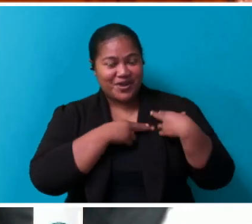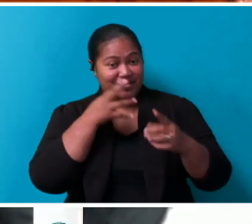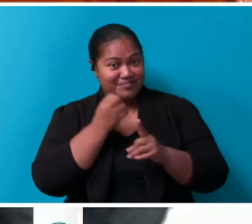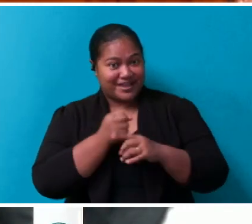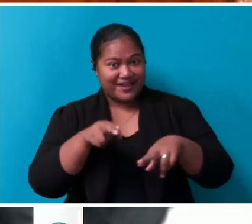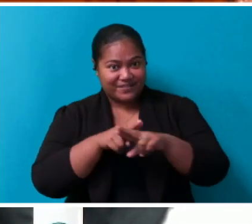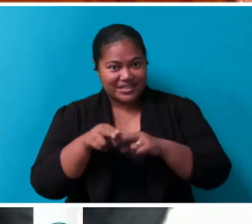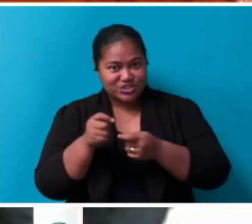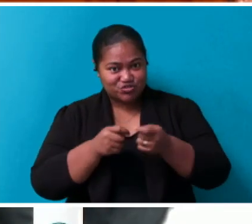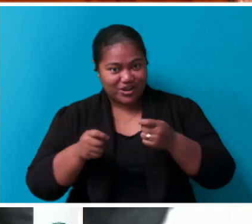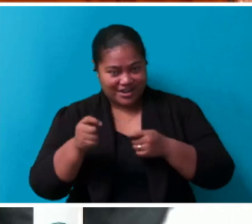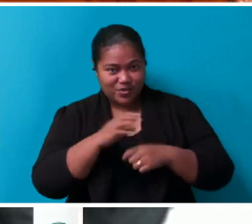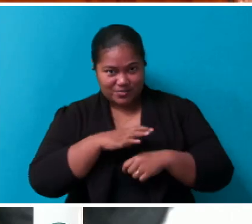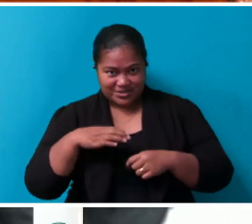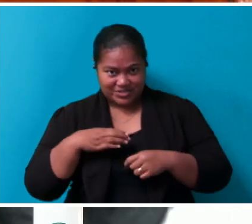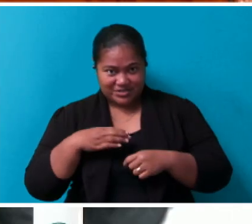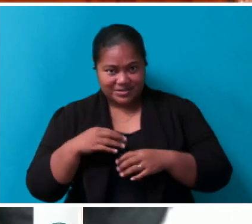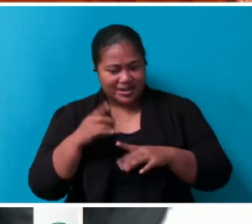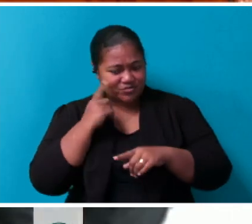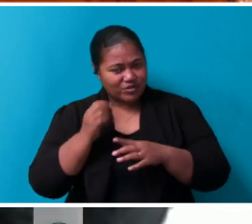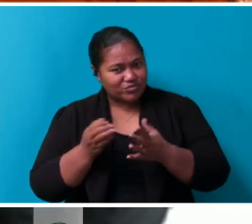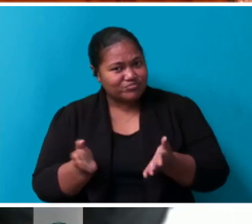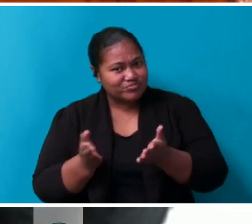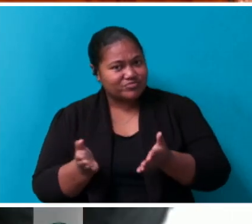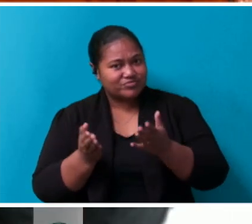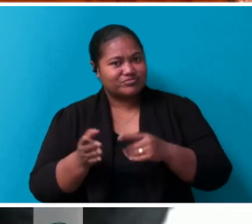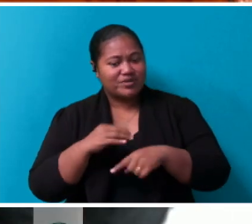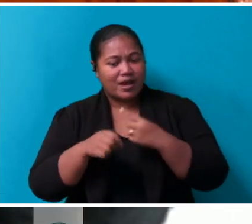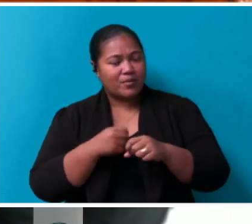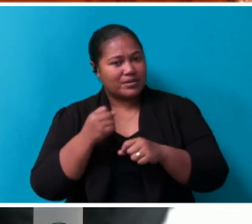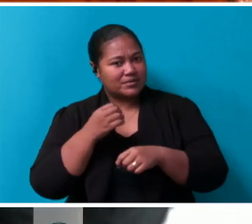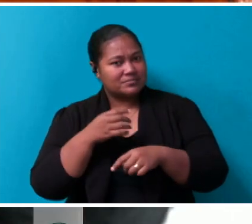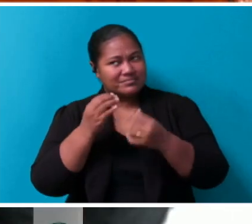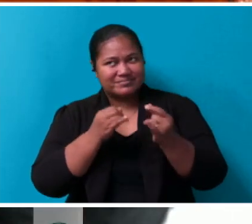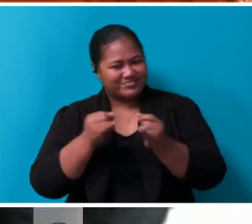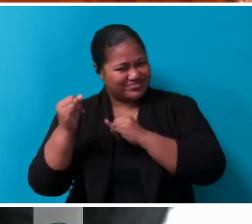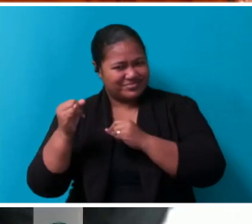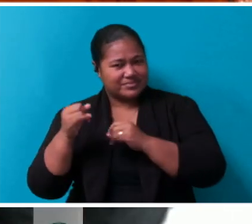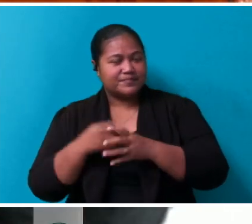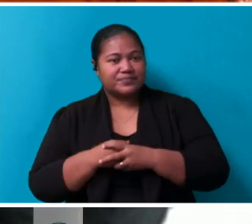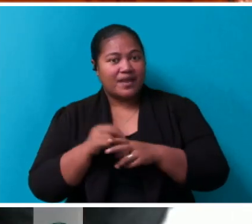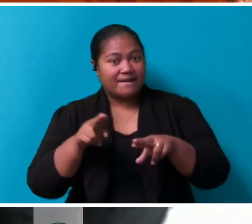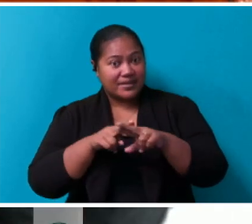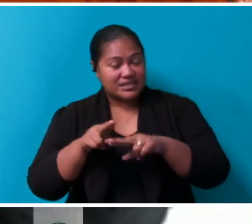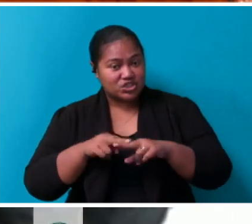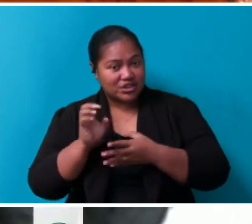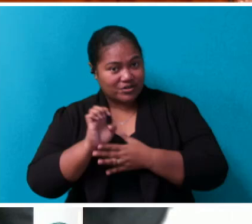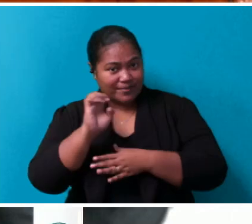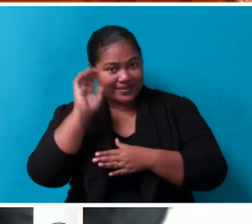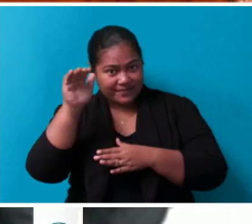advancing our trade, investment, and broader economic objectives. Fiji's economic future, Honourable Deputy